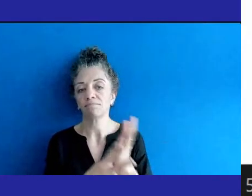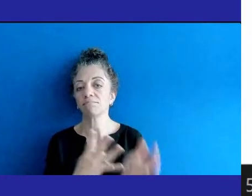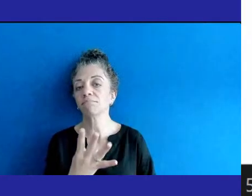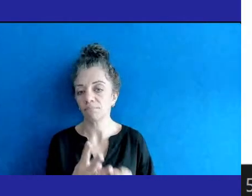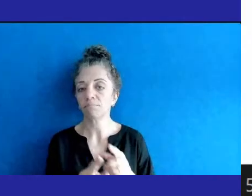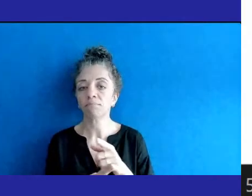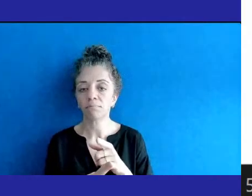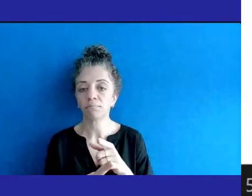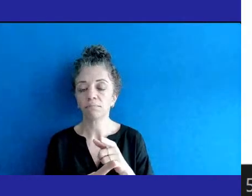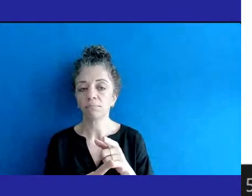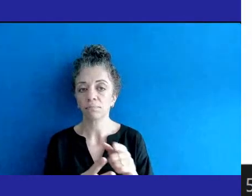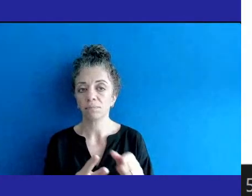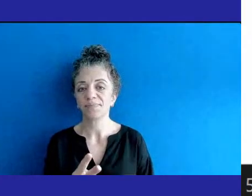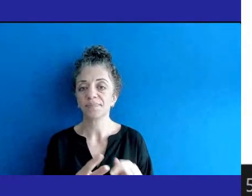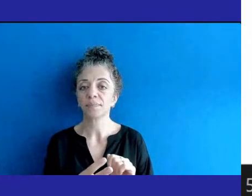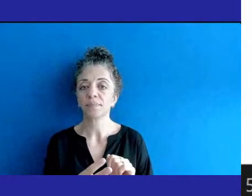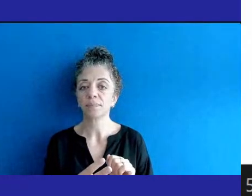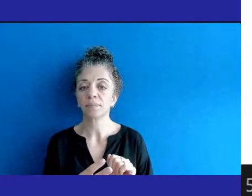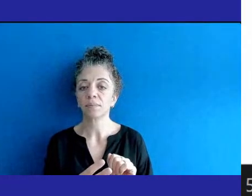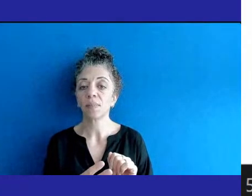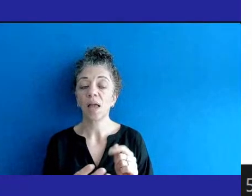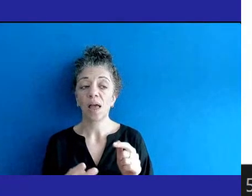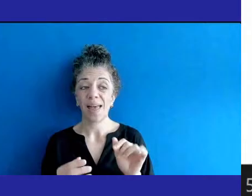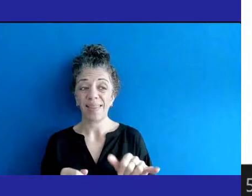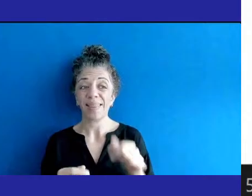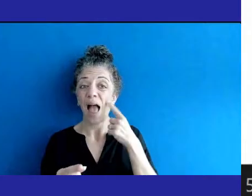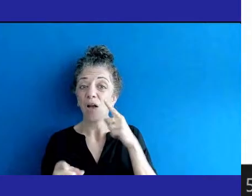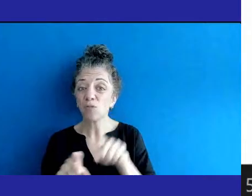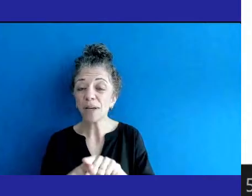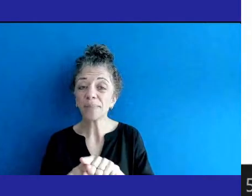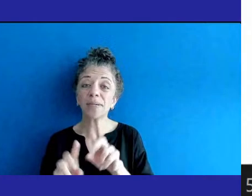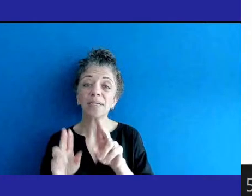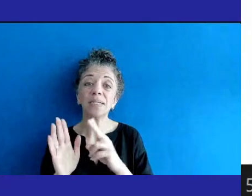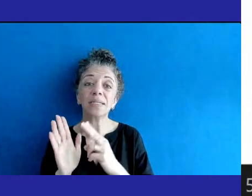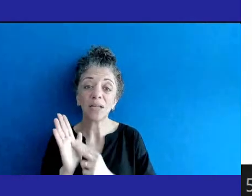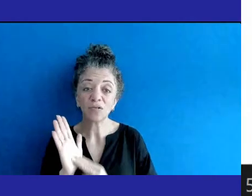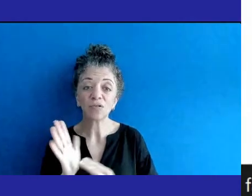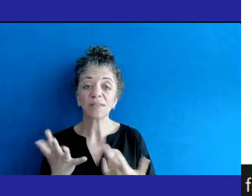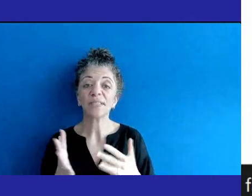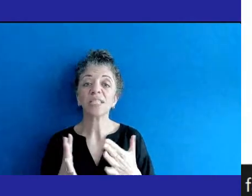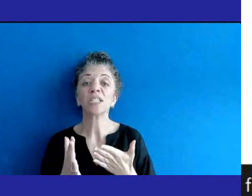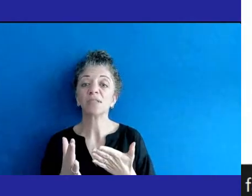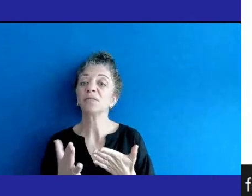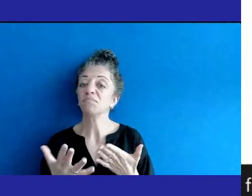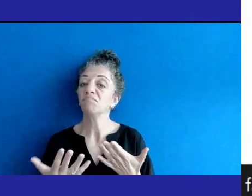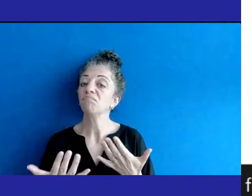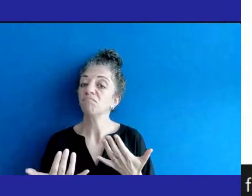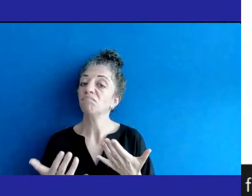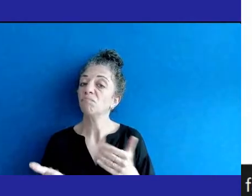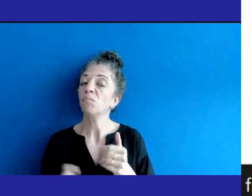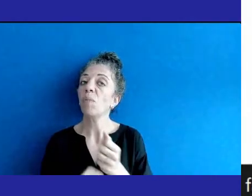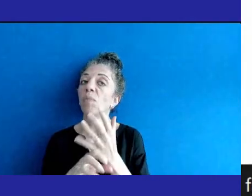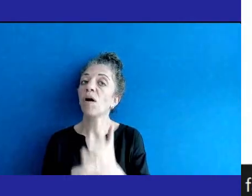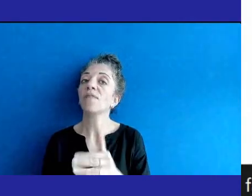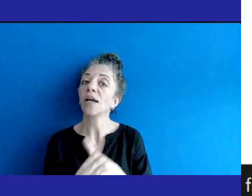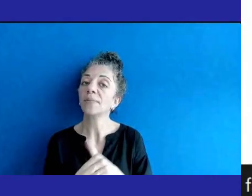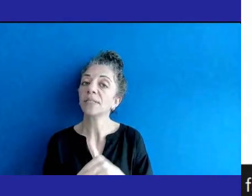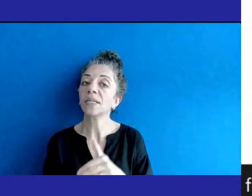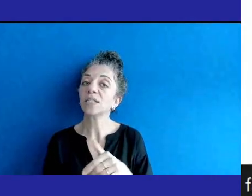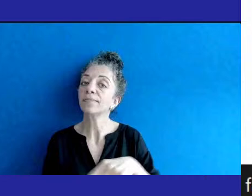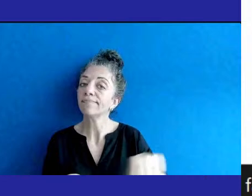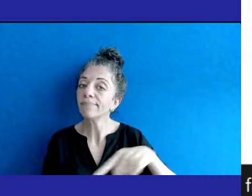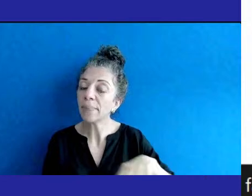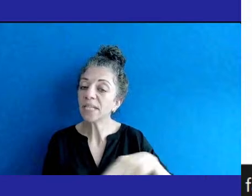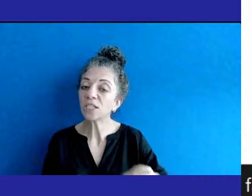primarily cost-based agreements. They're pass-throughs to provide physician compensation. PAGNI is unique